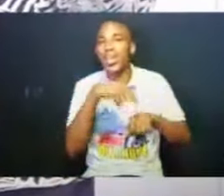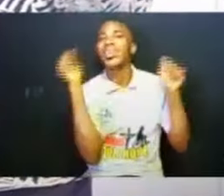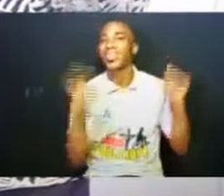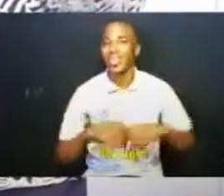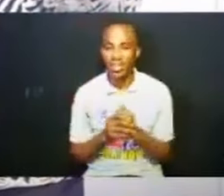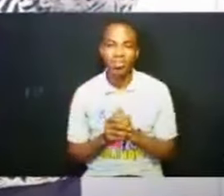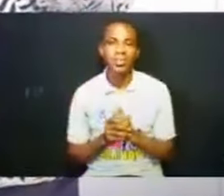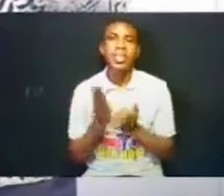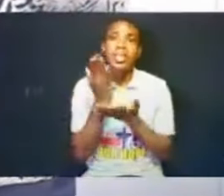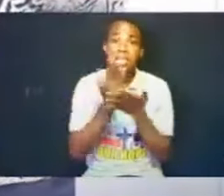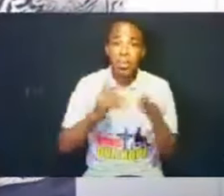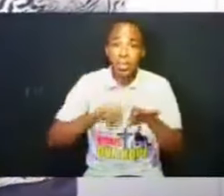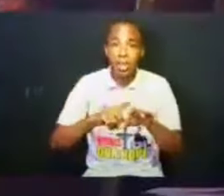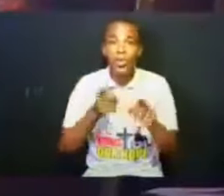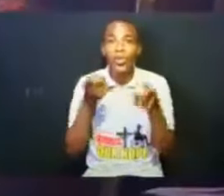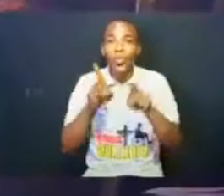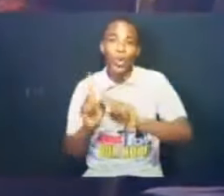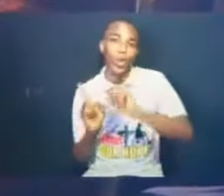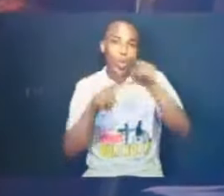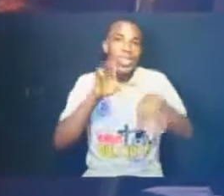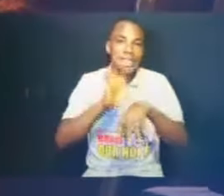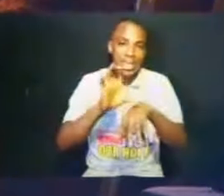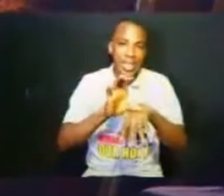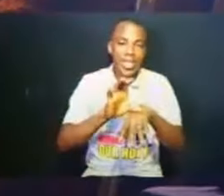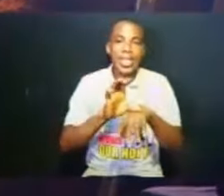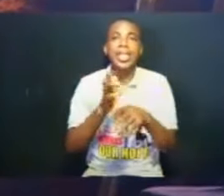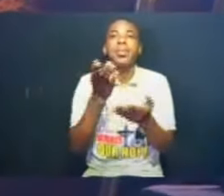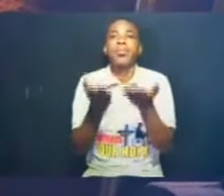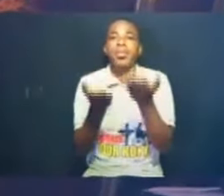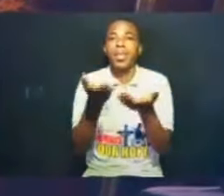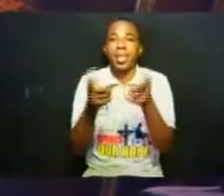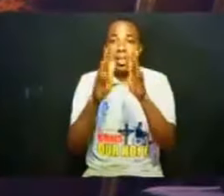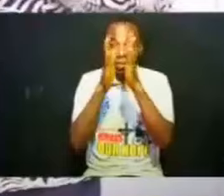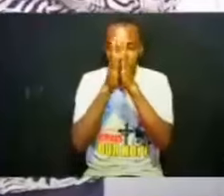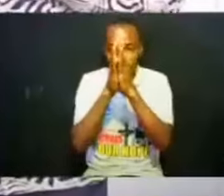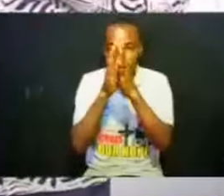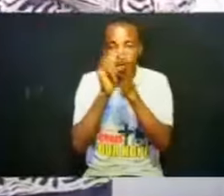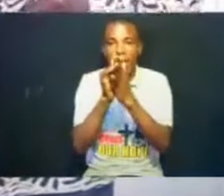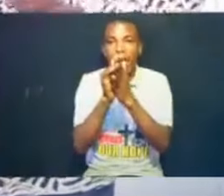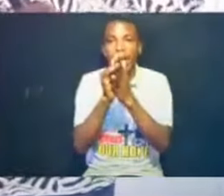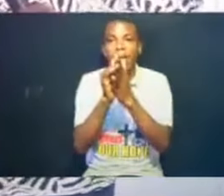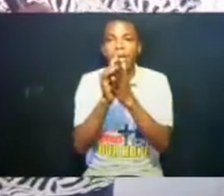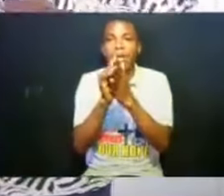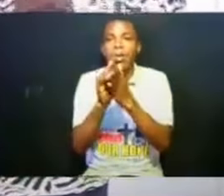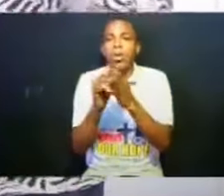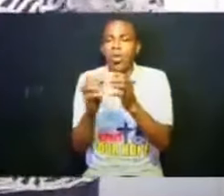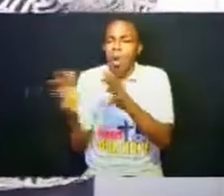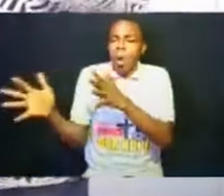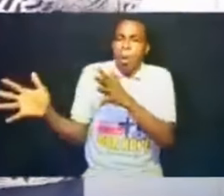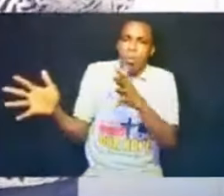Sometimes when we go to church, and then if let's pray that a strong wind will just enter the